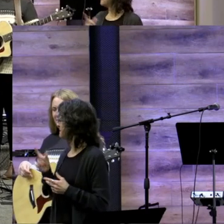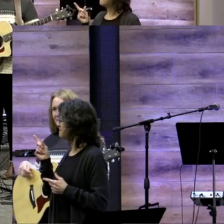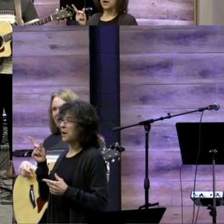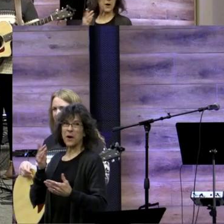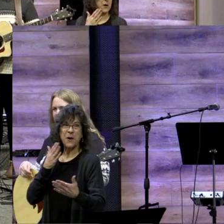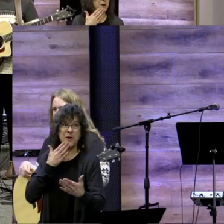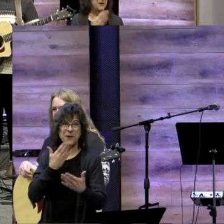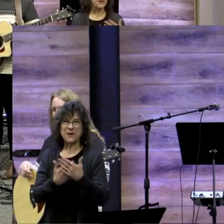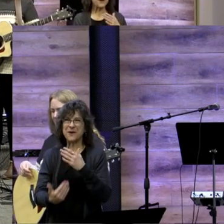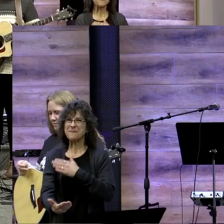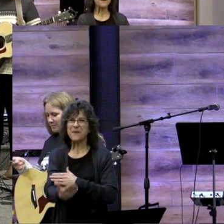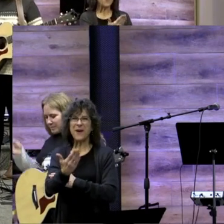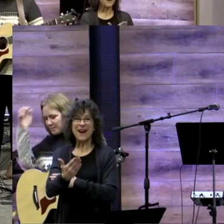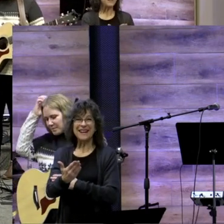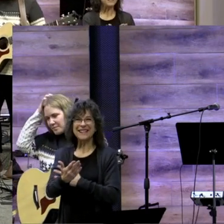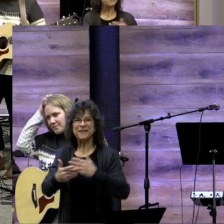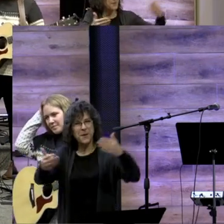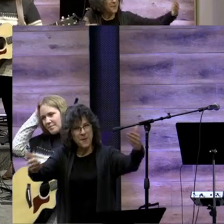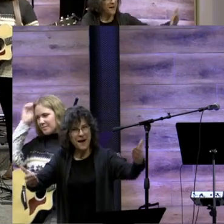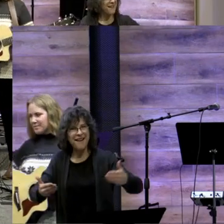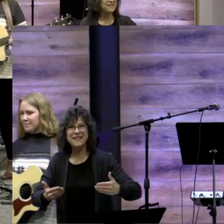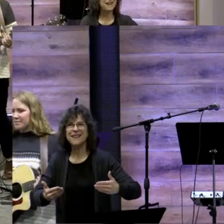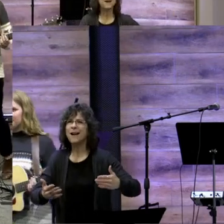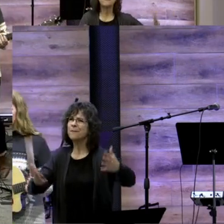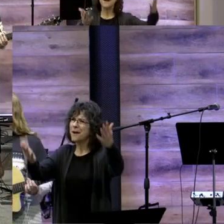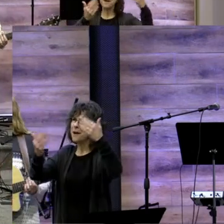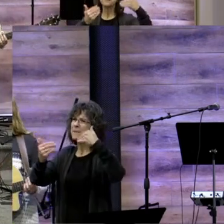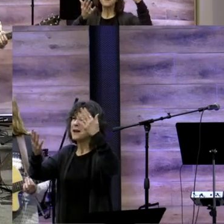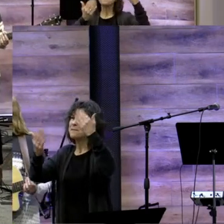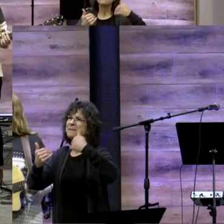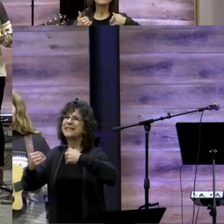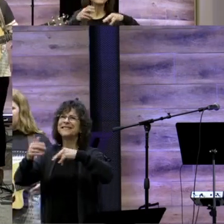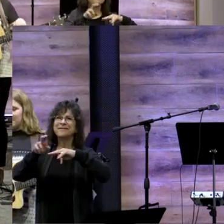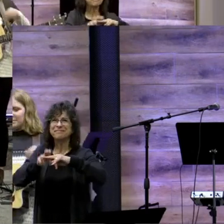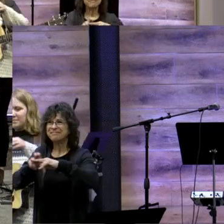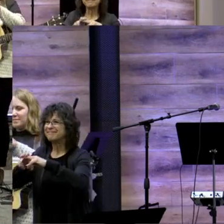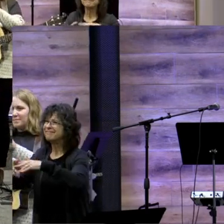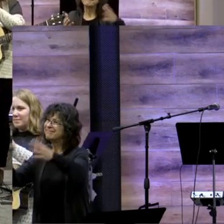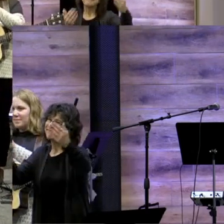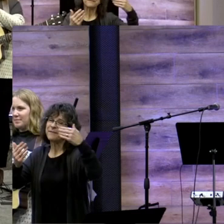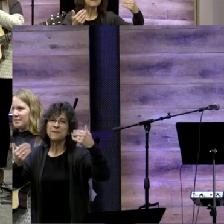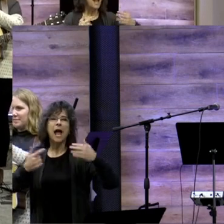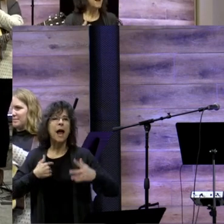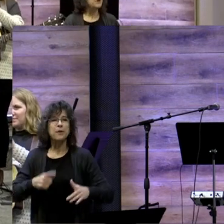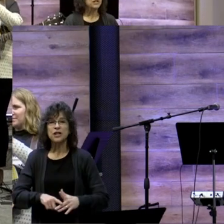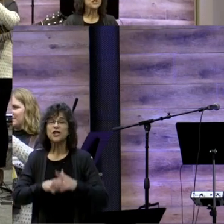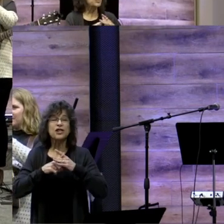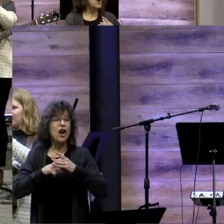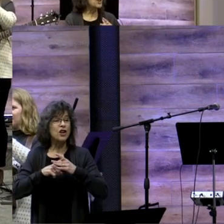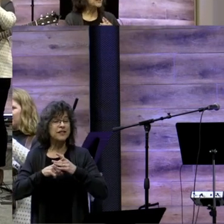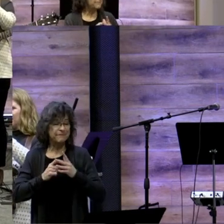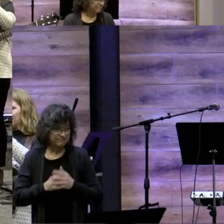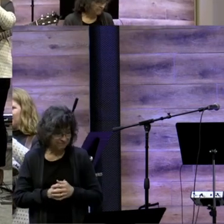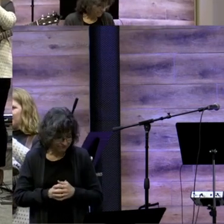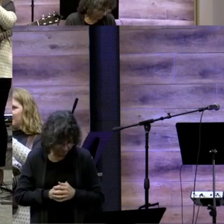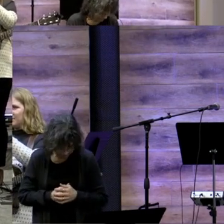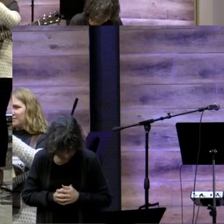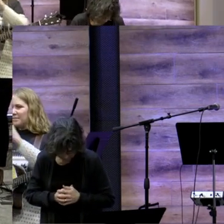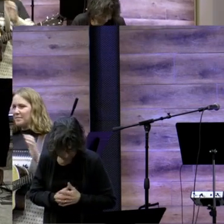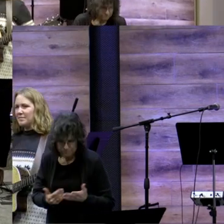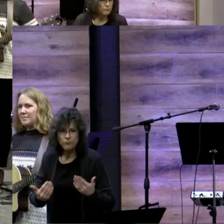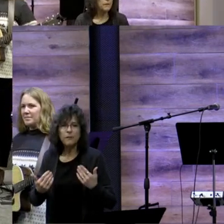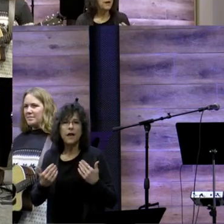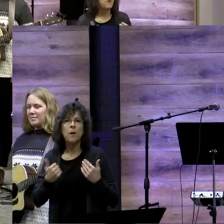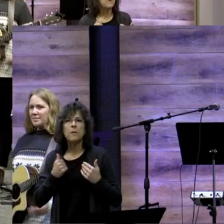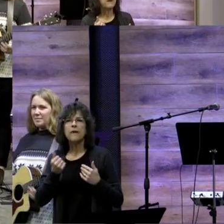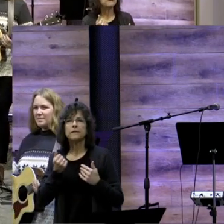Welcome. If you're still making your way in, come on in. We're glad you could be here today with us. I'm just going to start with a couple verses